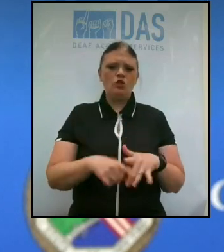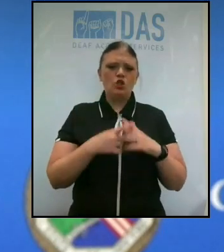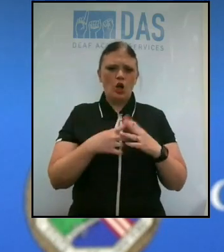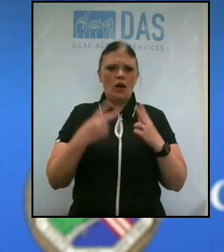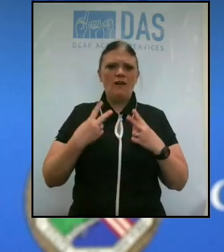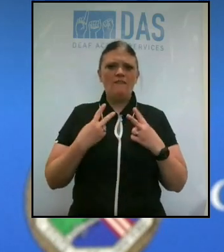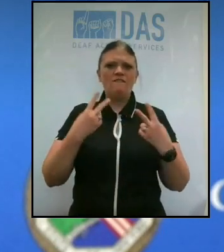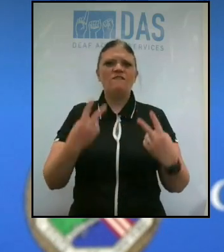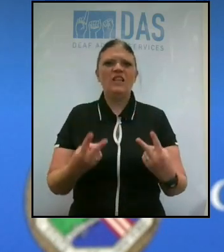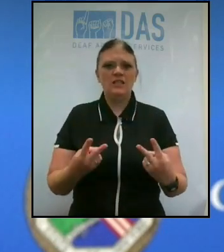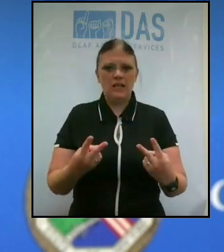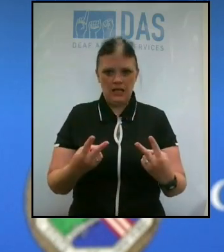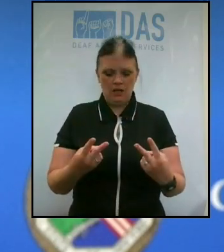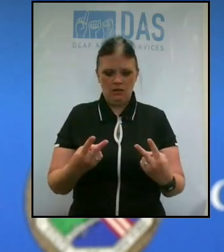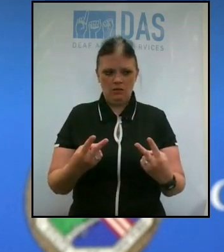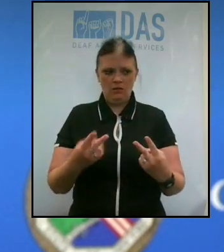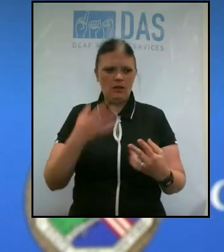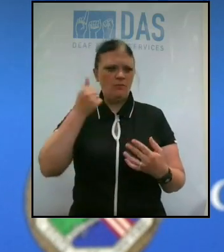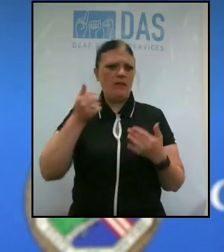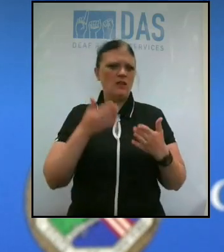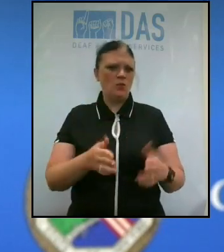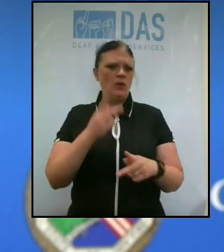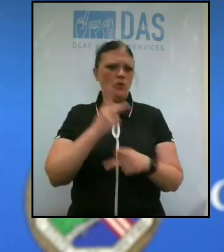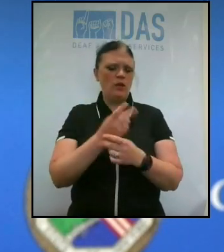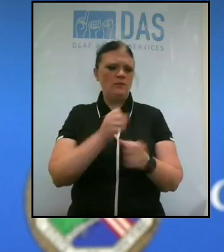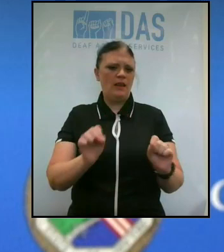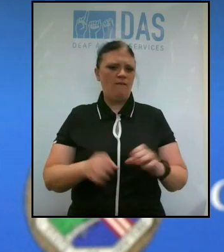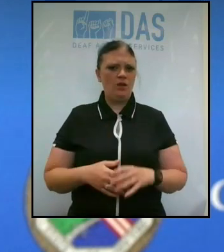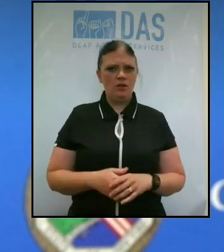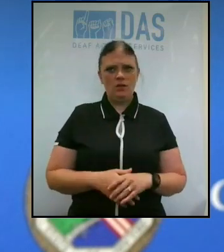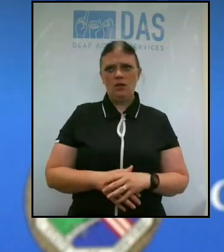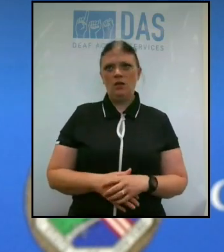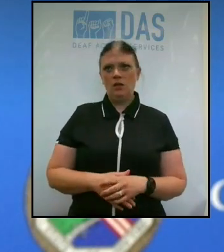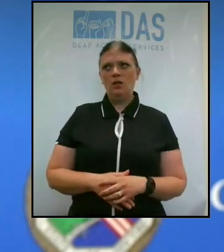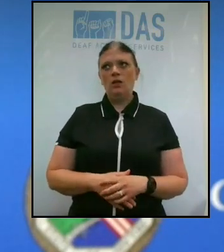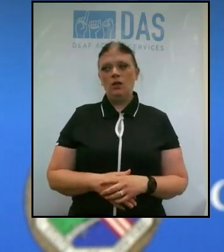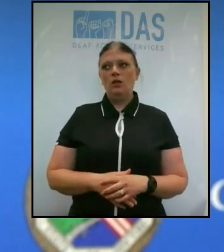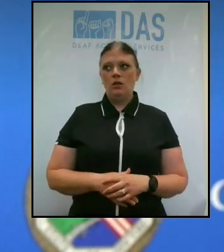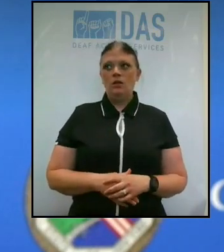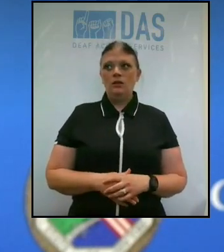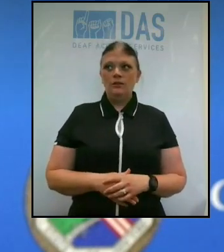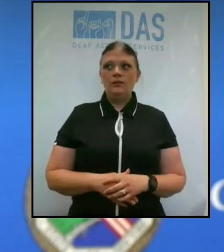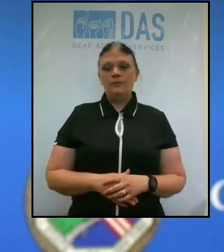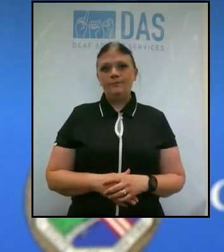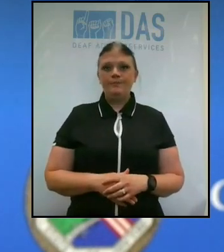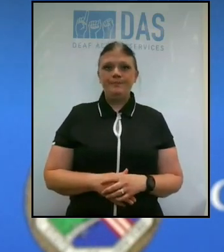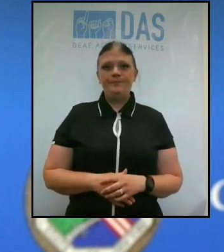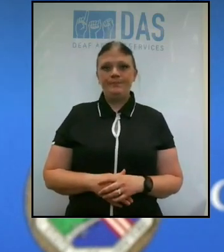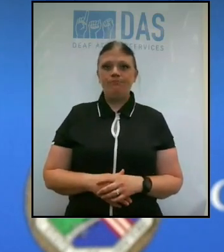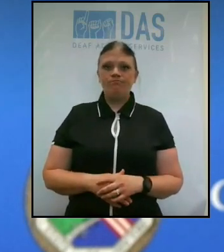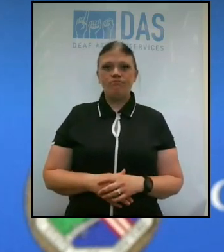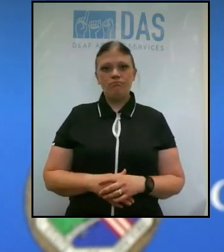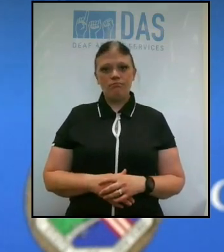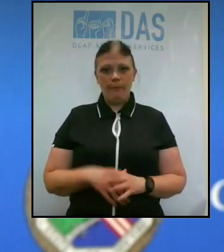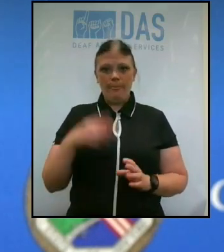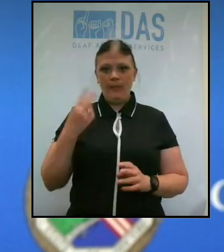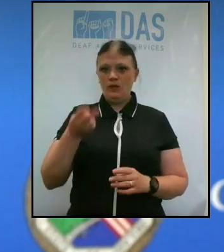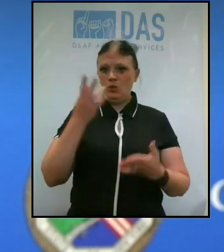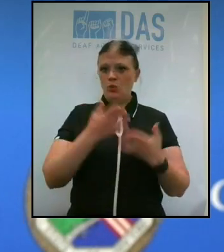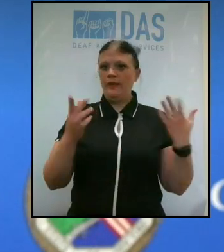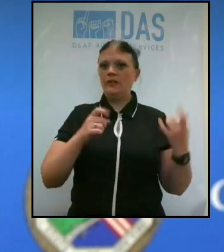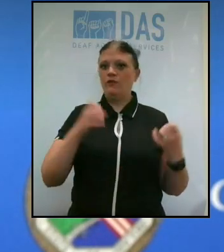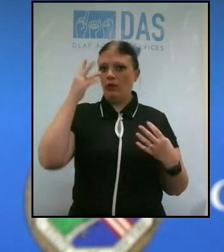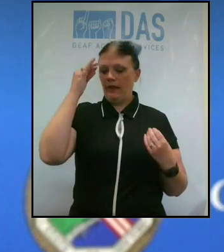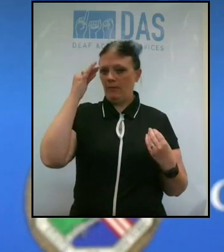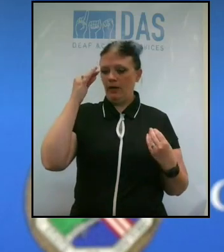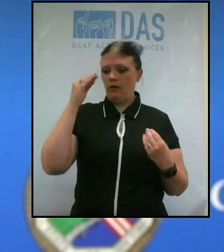loved ones, and what's the best way to keep them safe? Well, there's two things you have to think about. There's